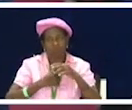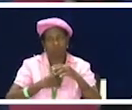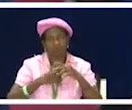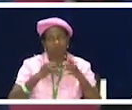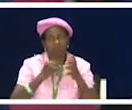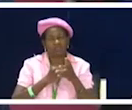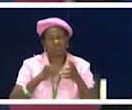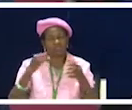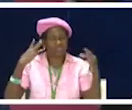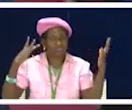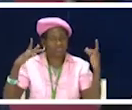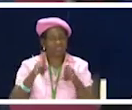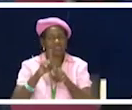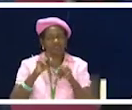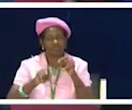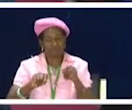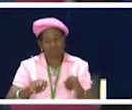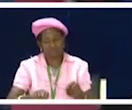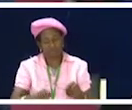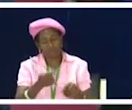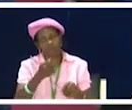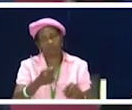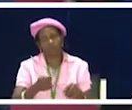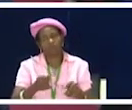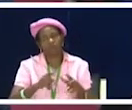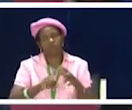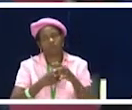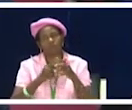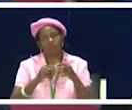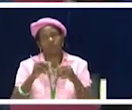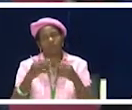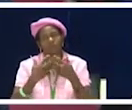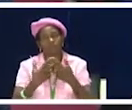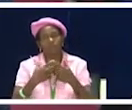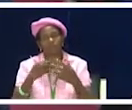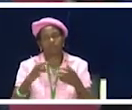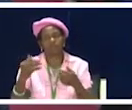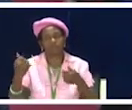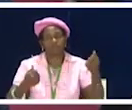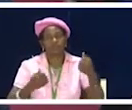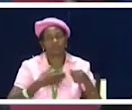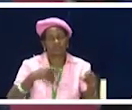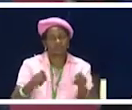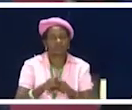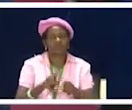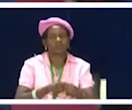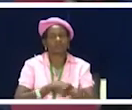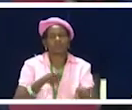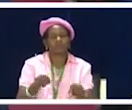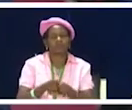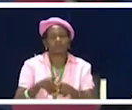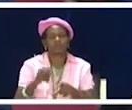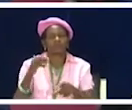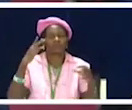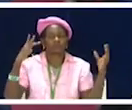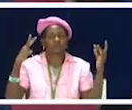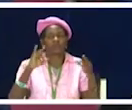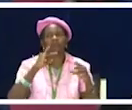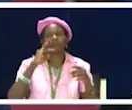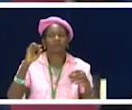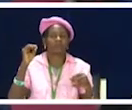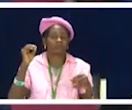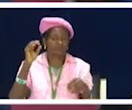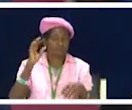of a car, and as long as the noise is on, you can't even hear what anybody